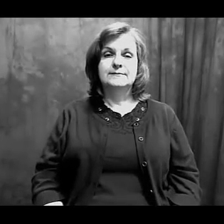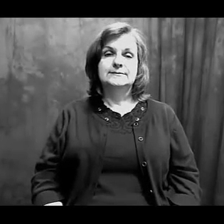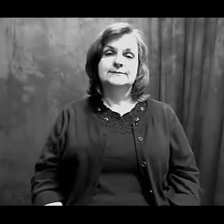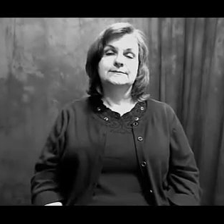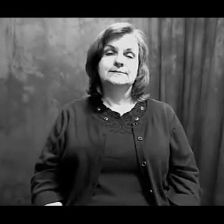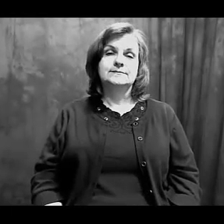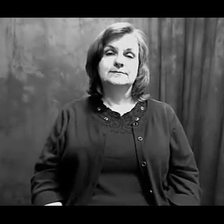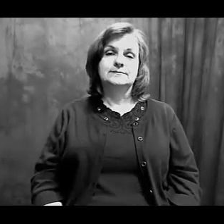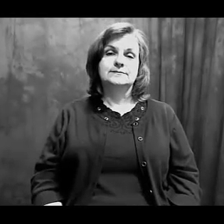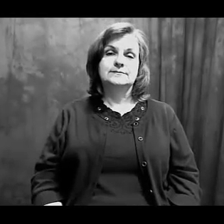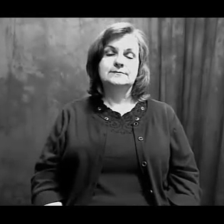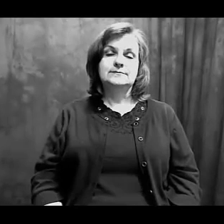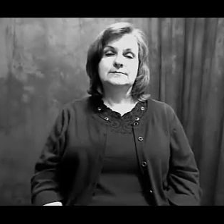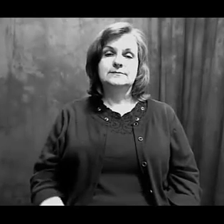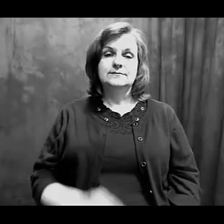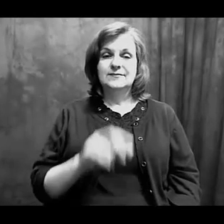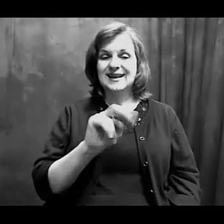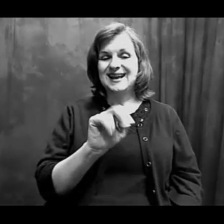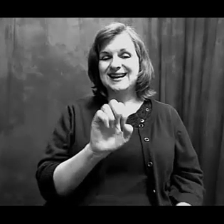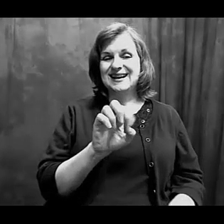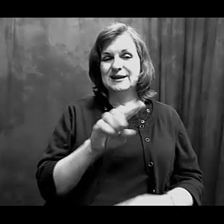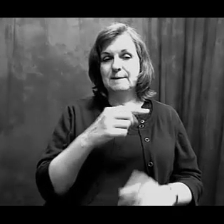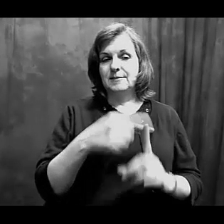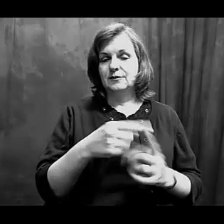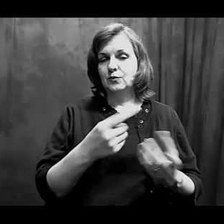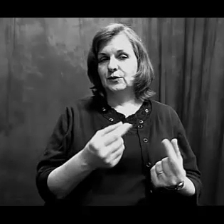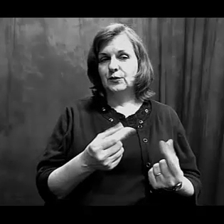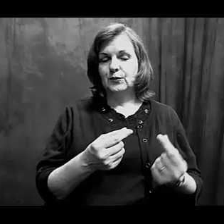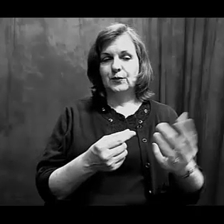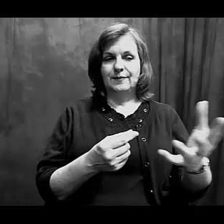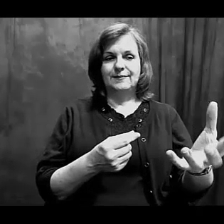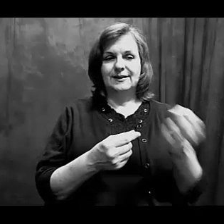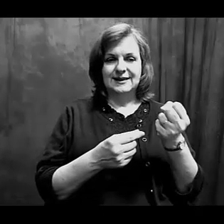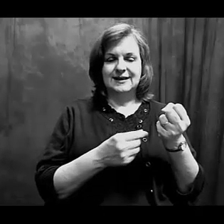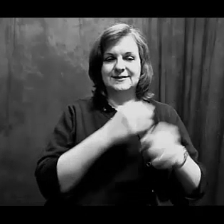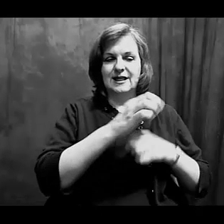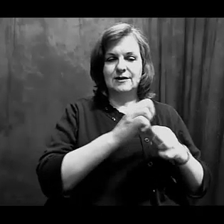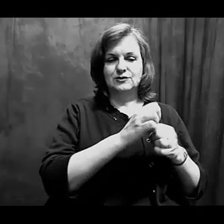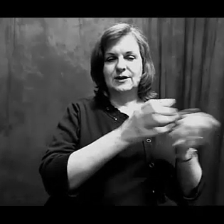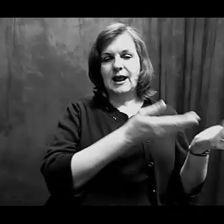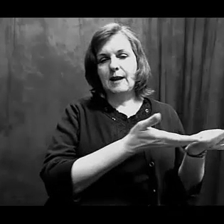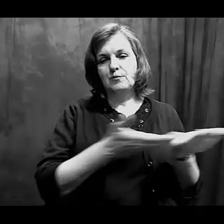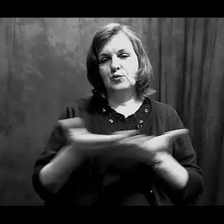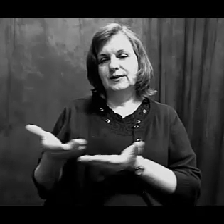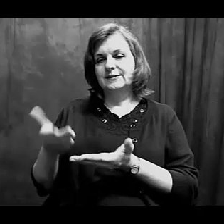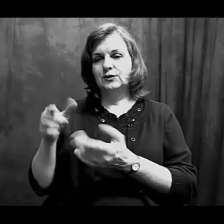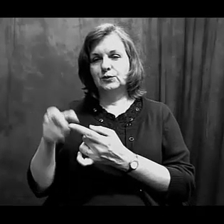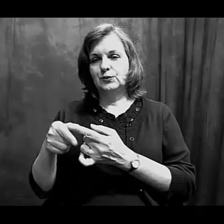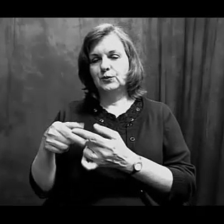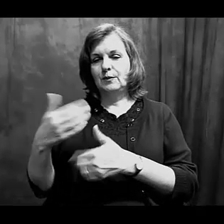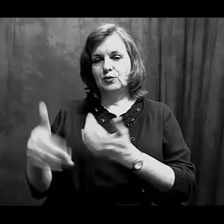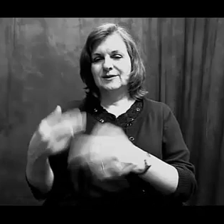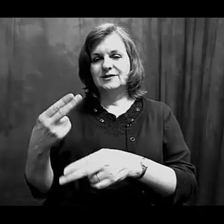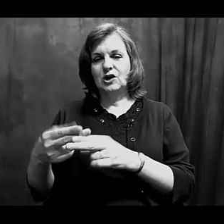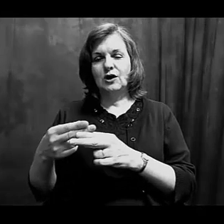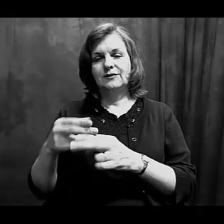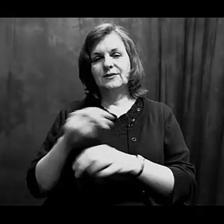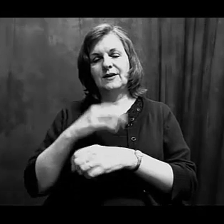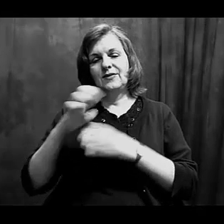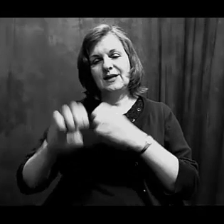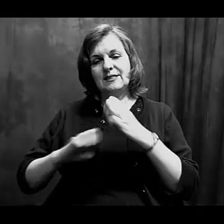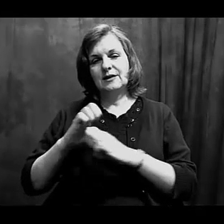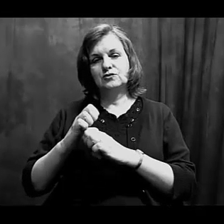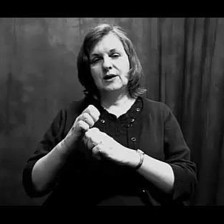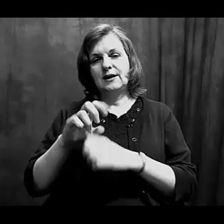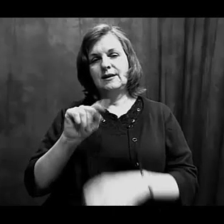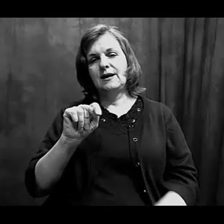process. In particular, we're interested in NAD plus taking electrons to something known as the